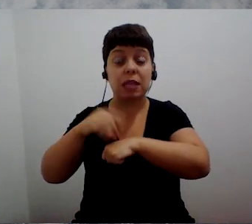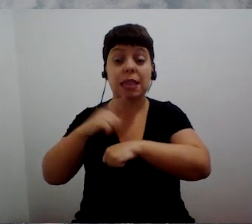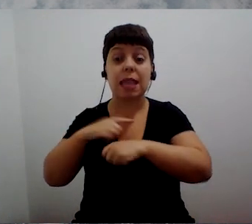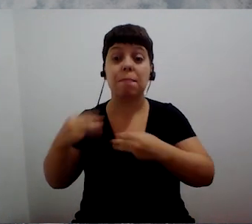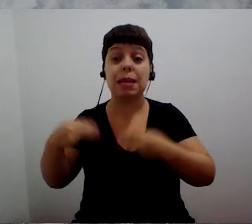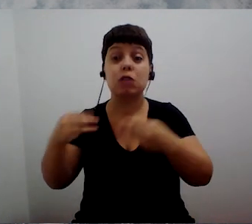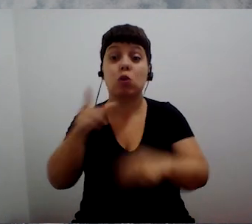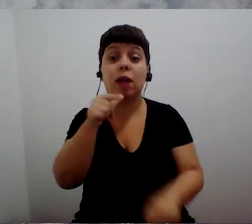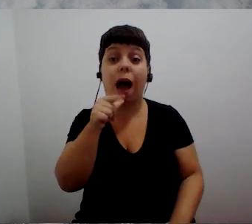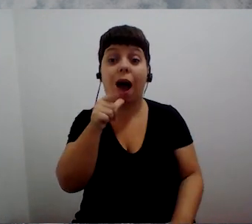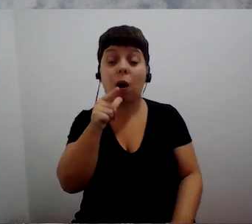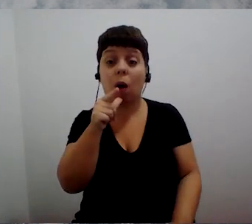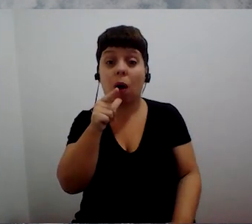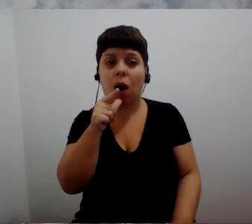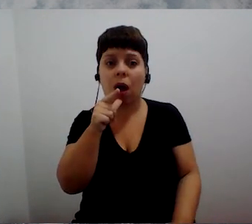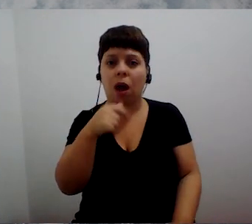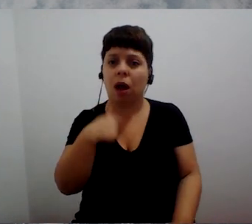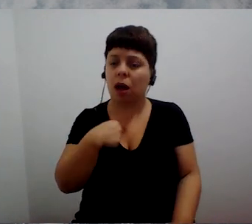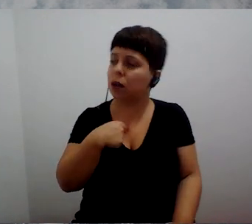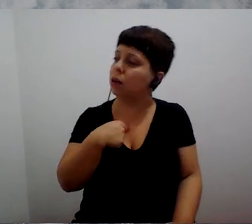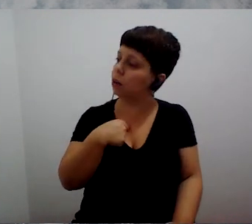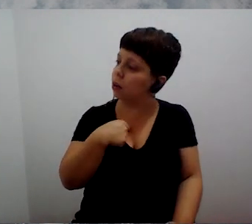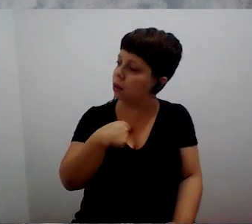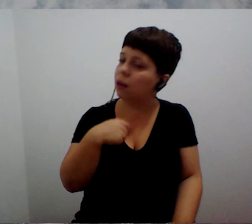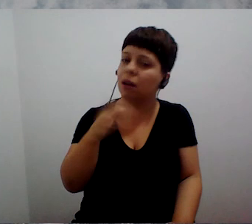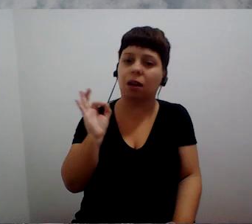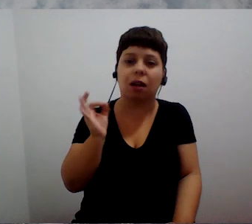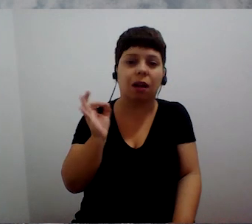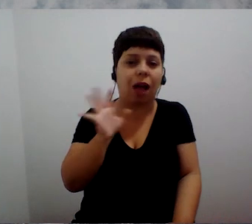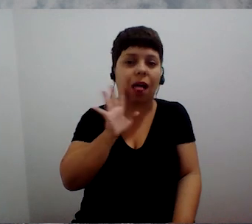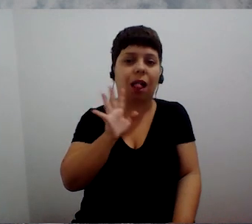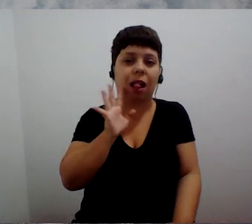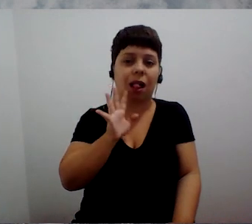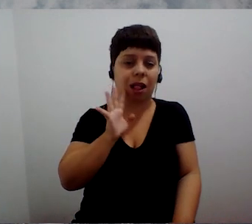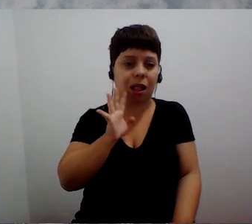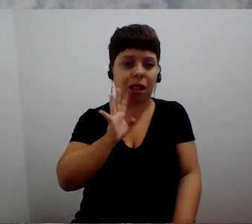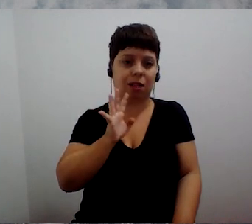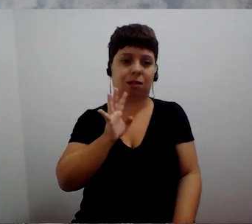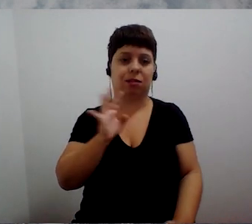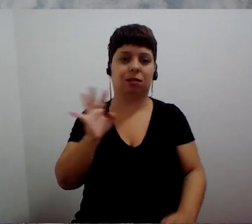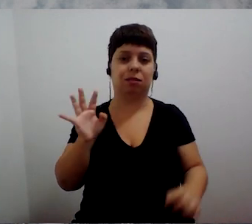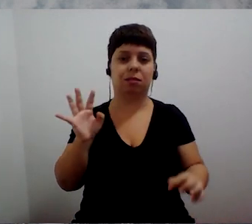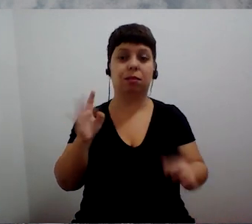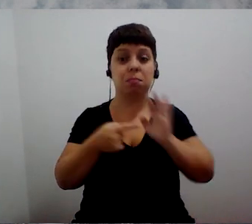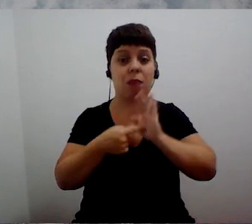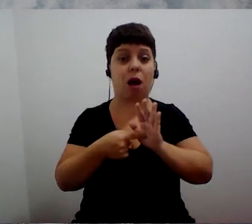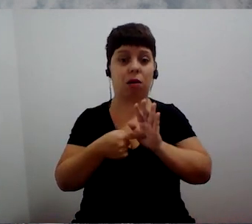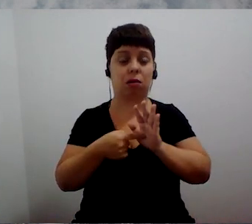as I remember. And that was very, very nice because it showed that we have